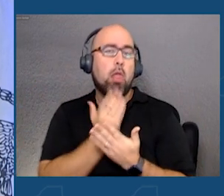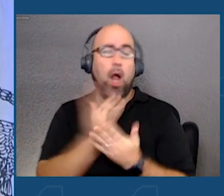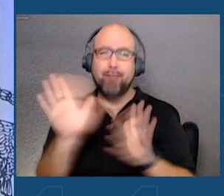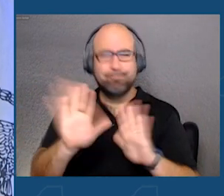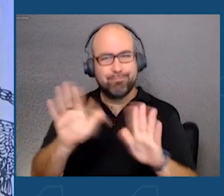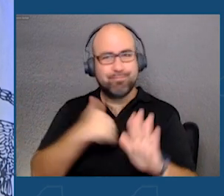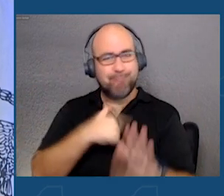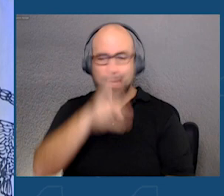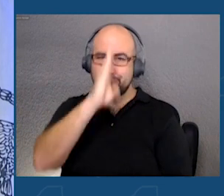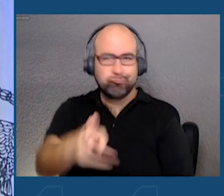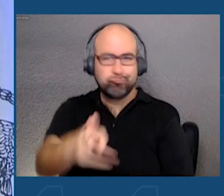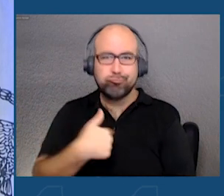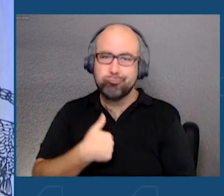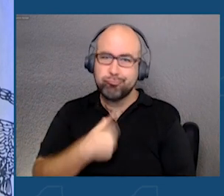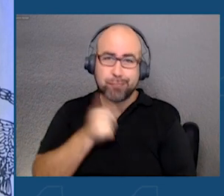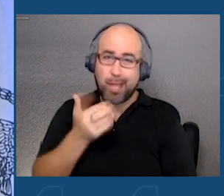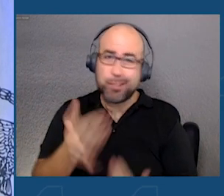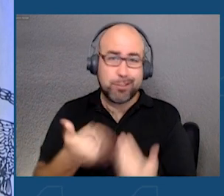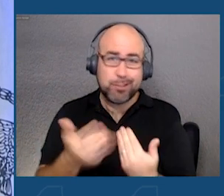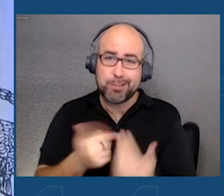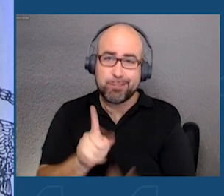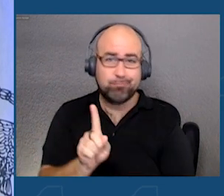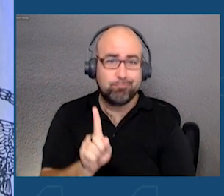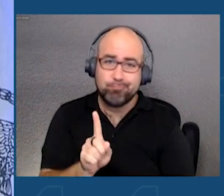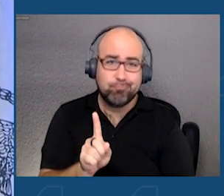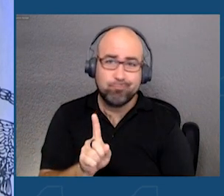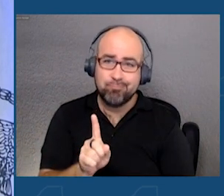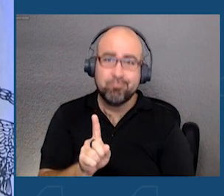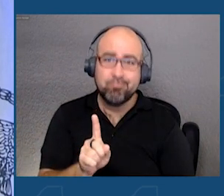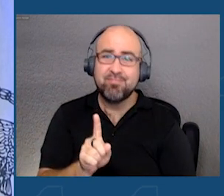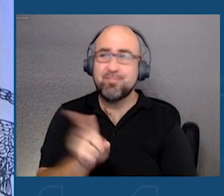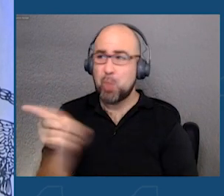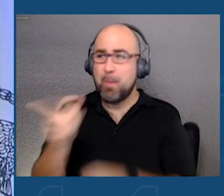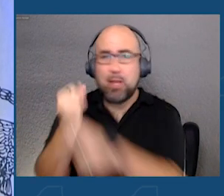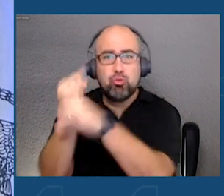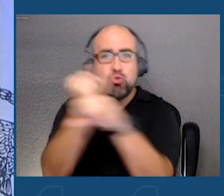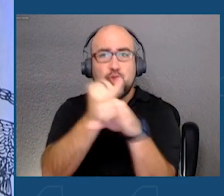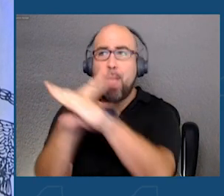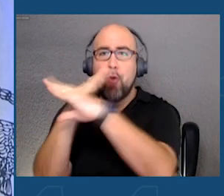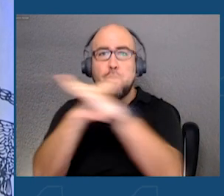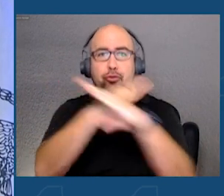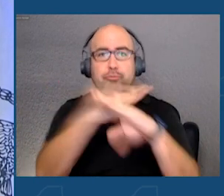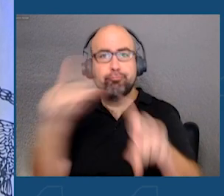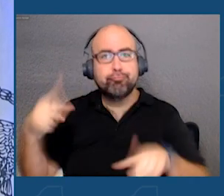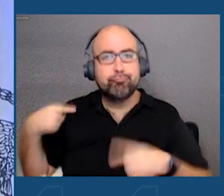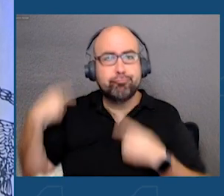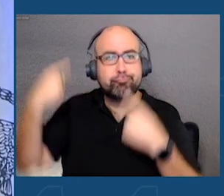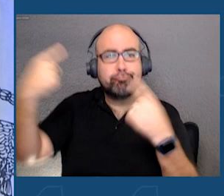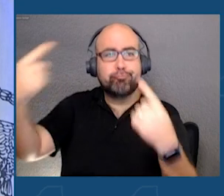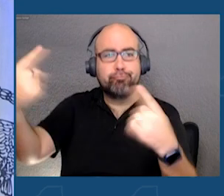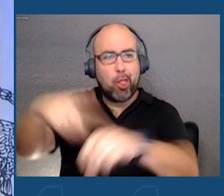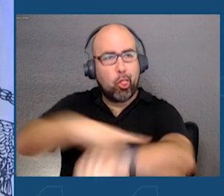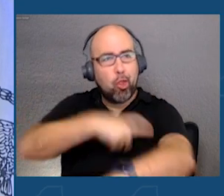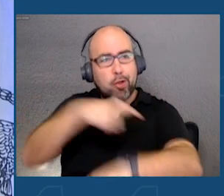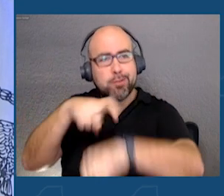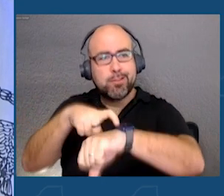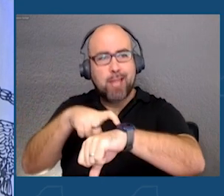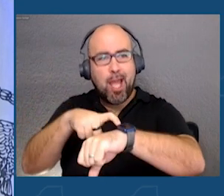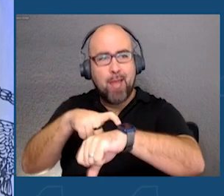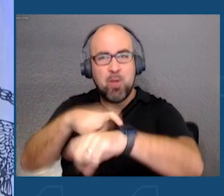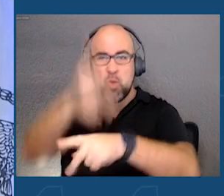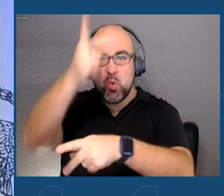easy. There have been institutional barriers for a long time to keep the status quo where it